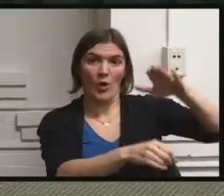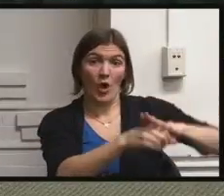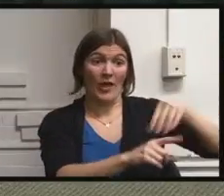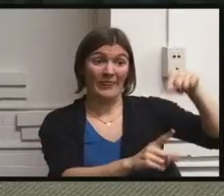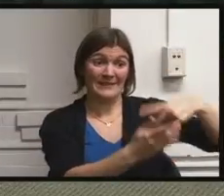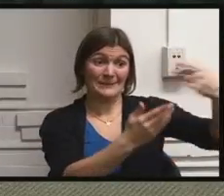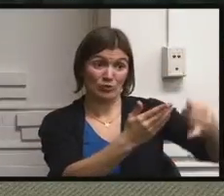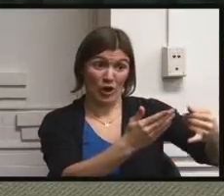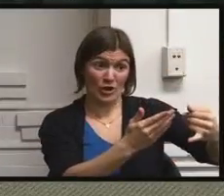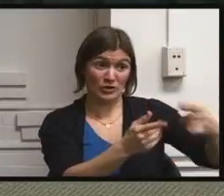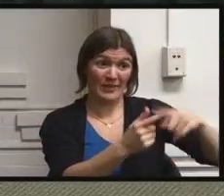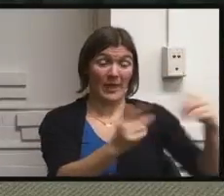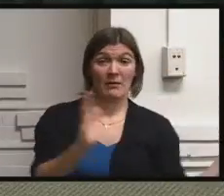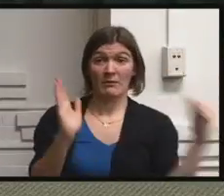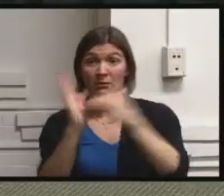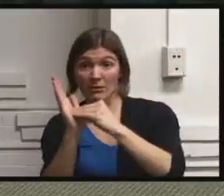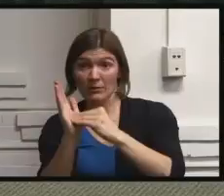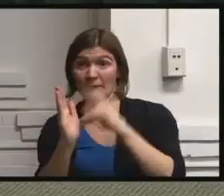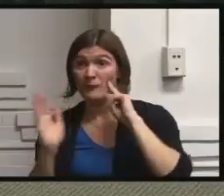just do it once.